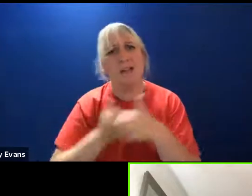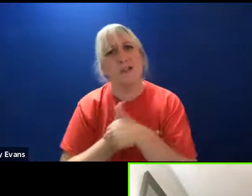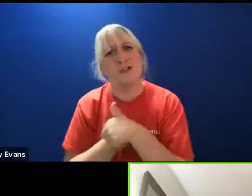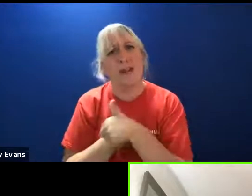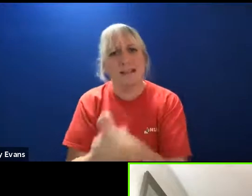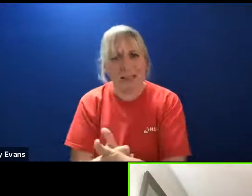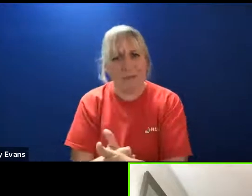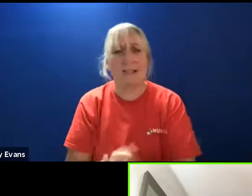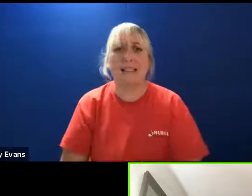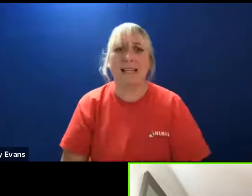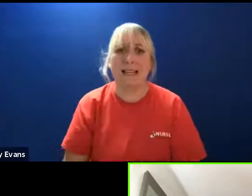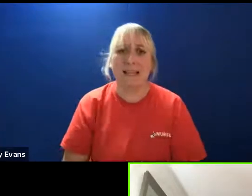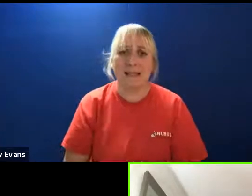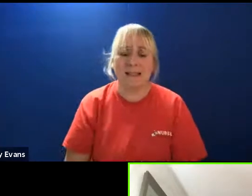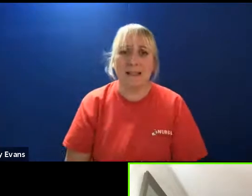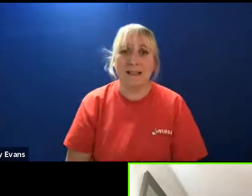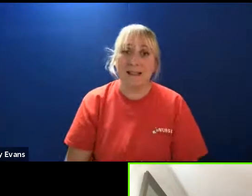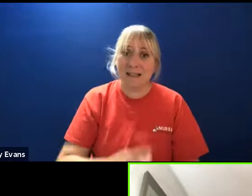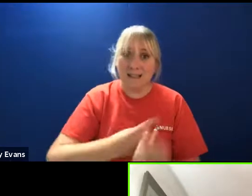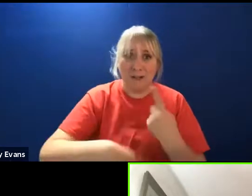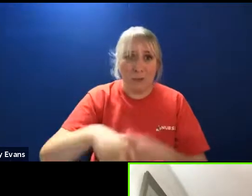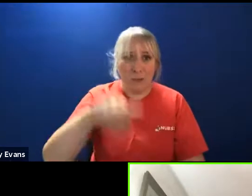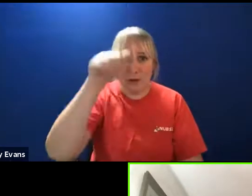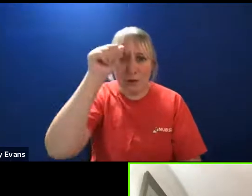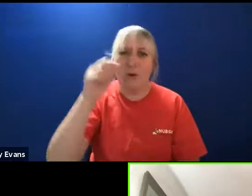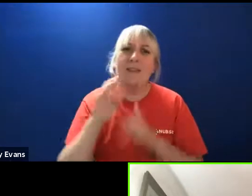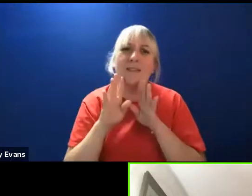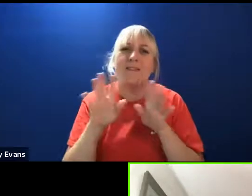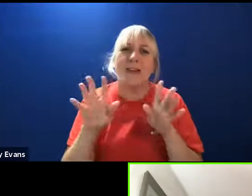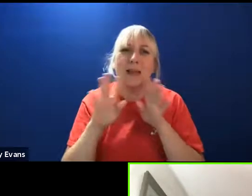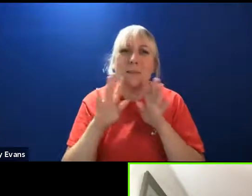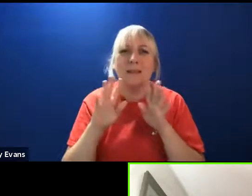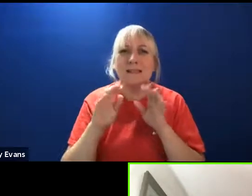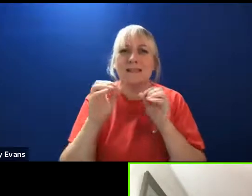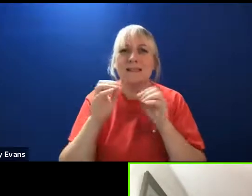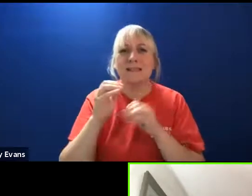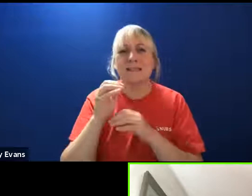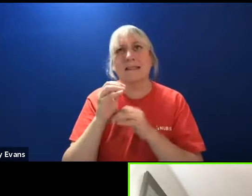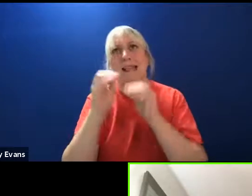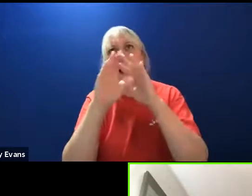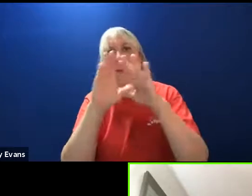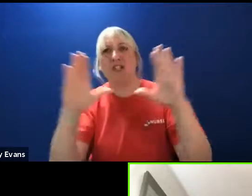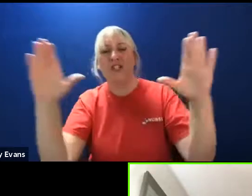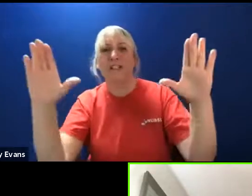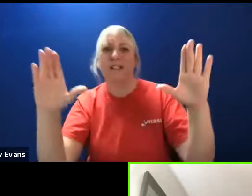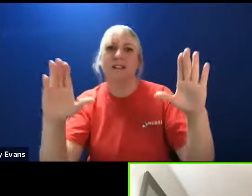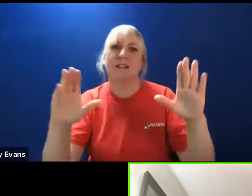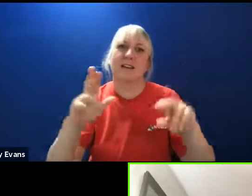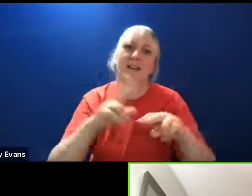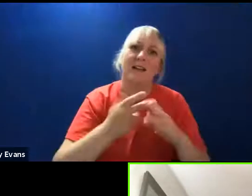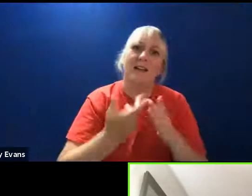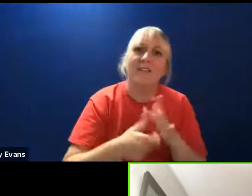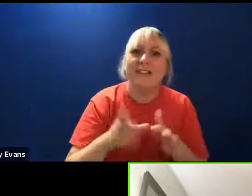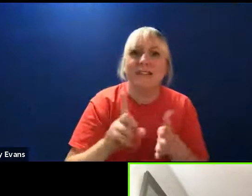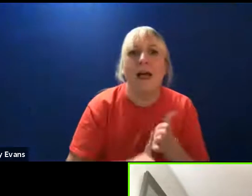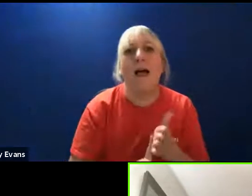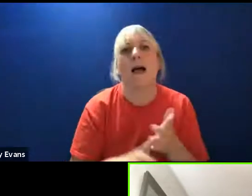about. We all know the famous images of Fidel and Che and others